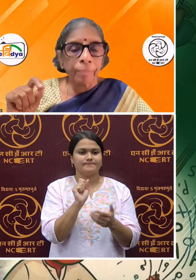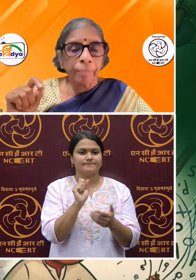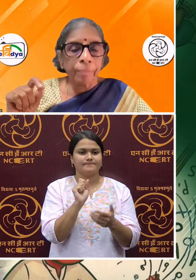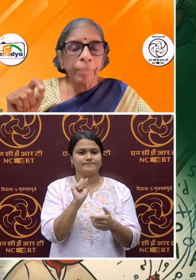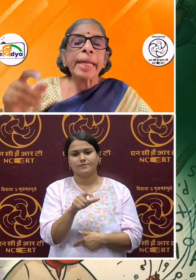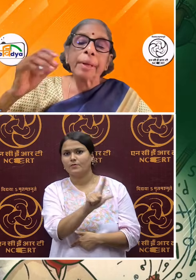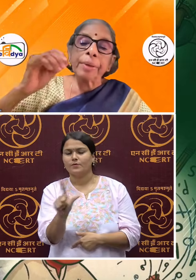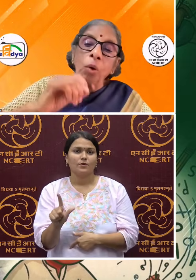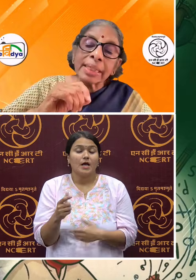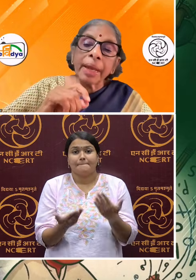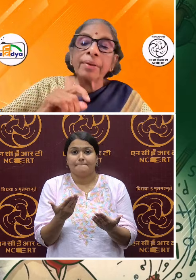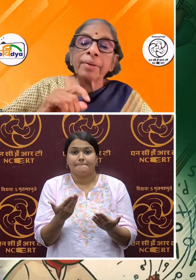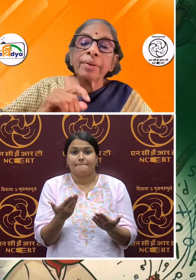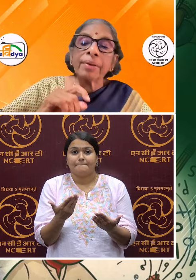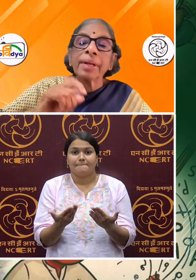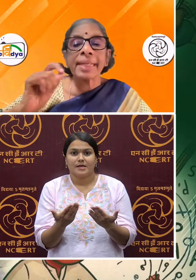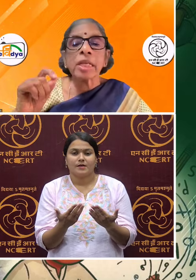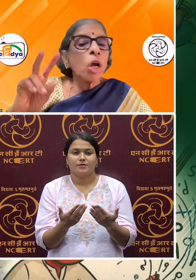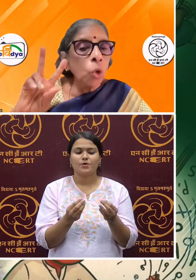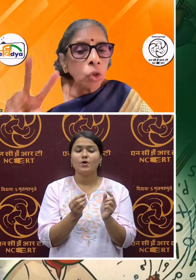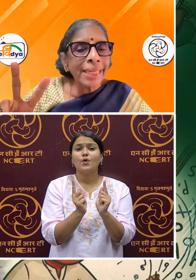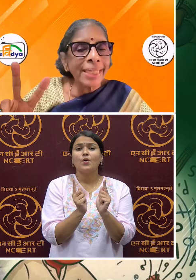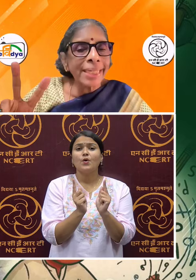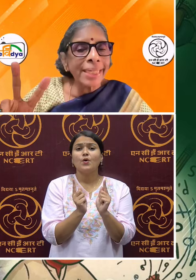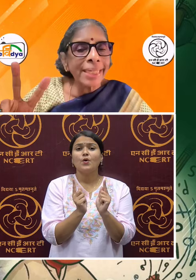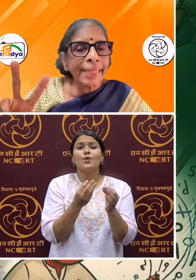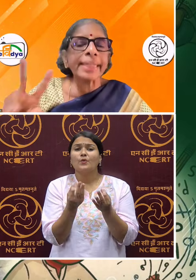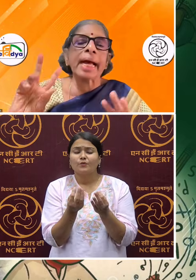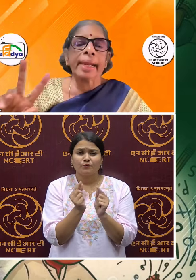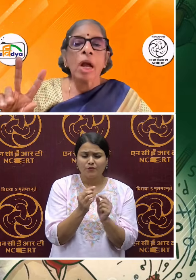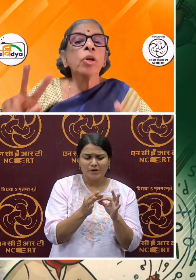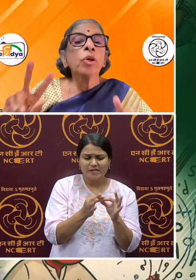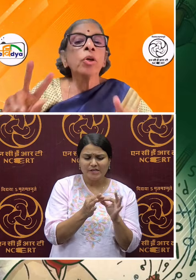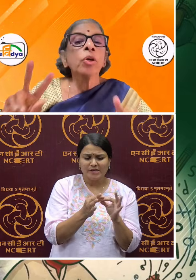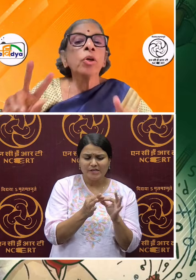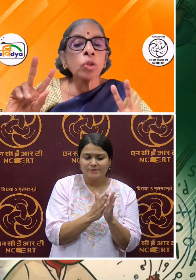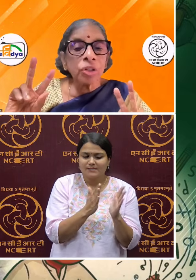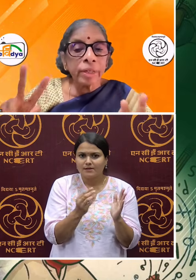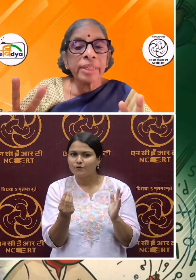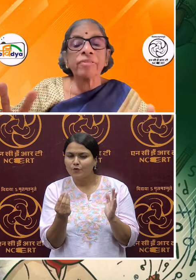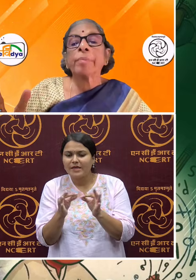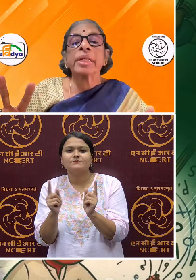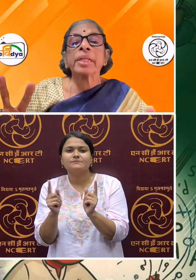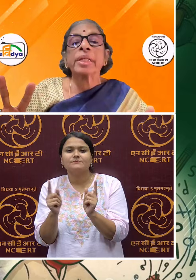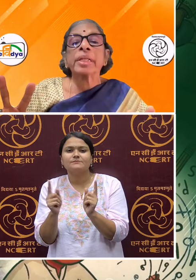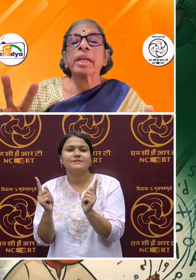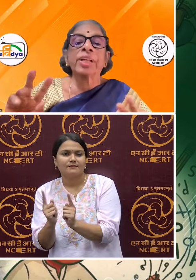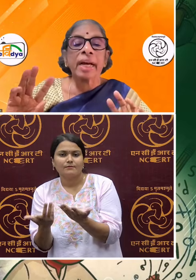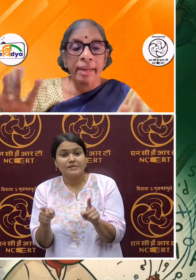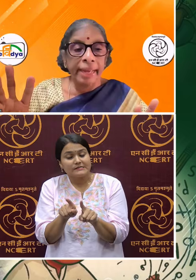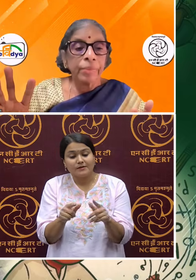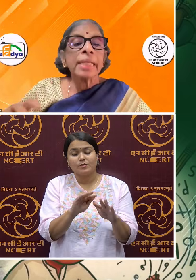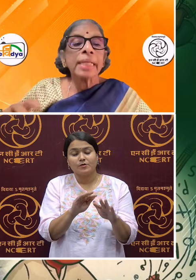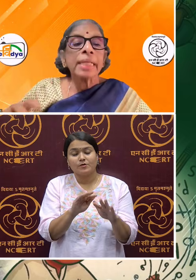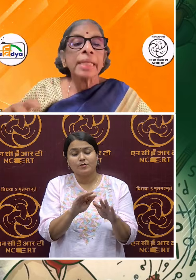to everything. It may be more in some areas, less. No two dyslexics are alike. Yeah. No two children with developmental